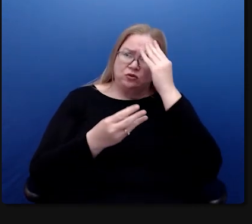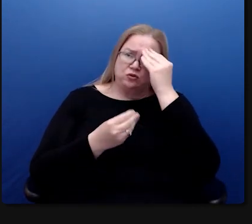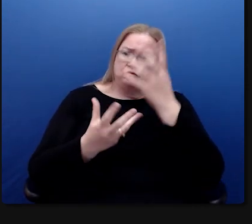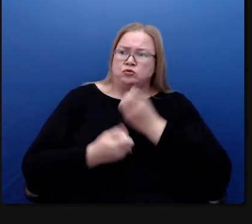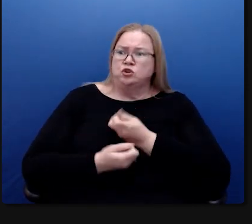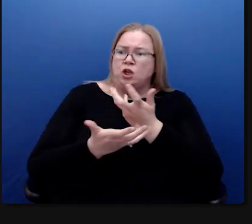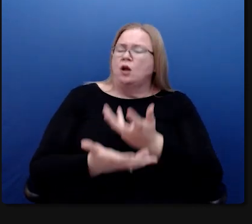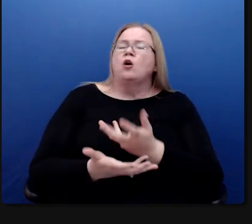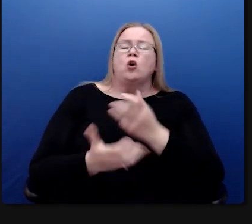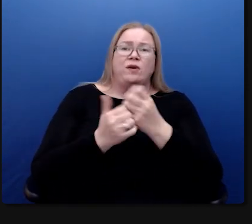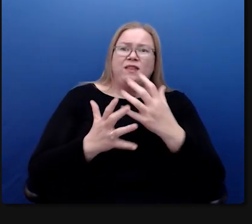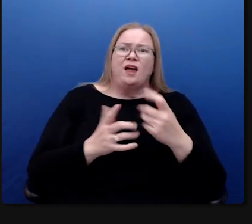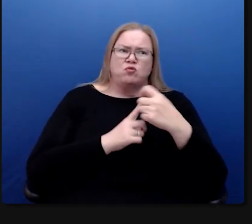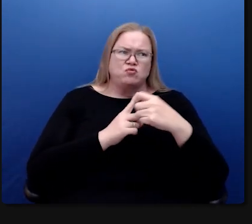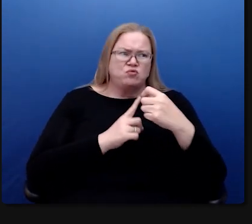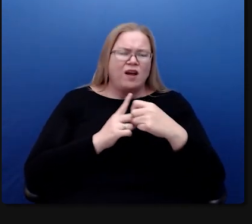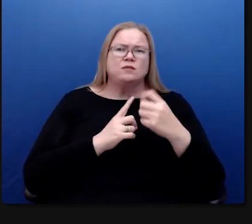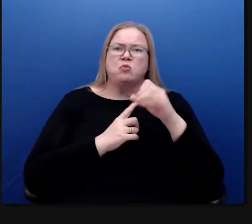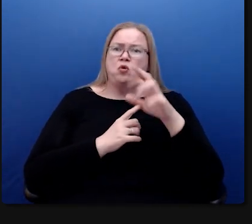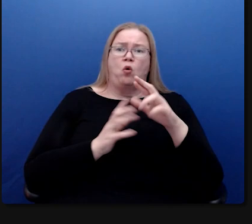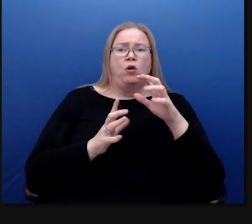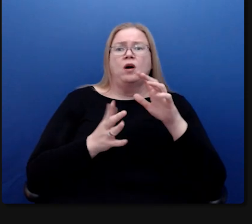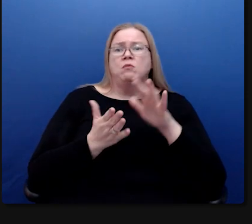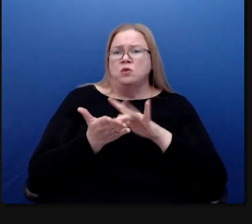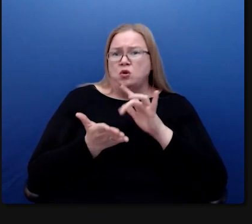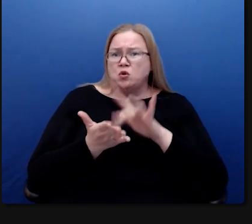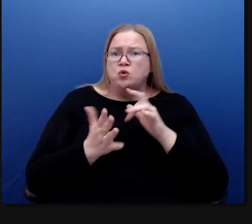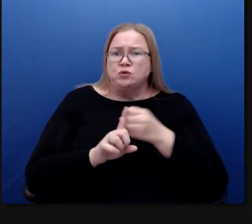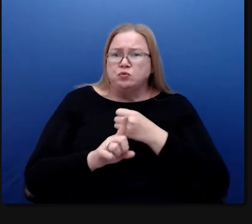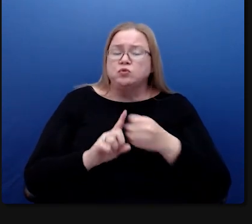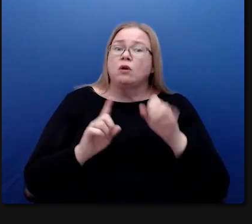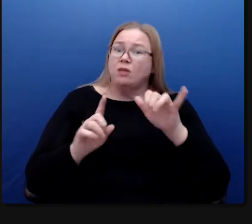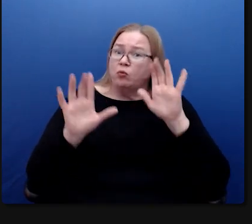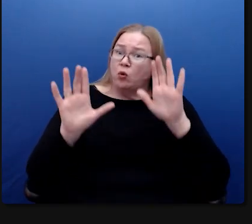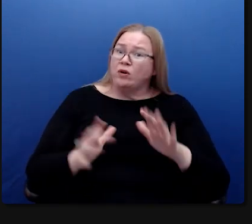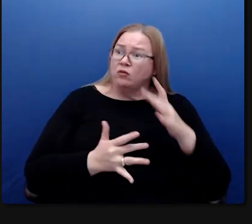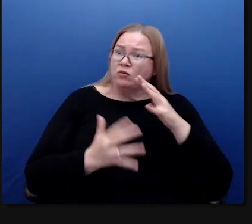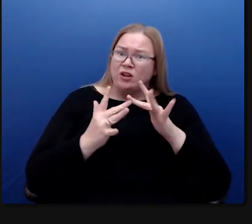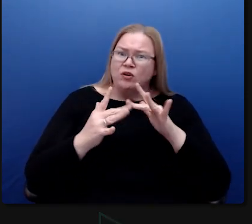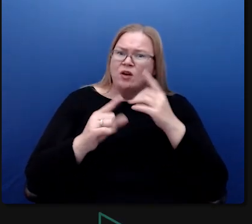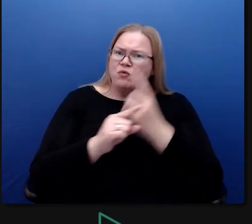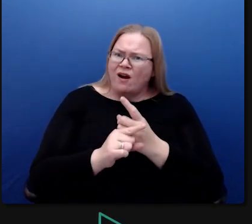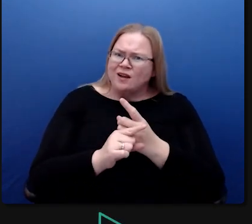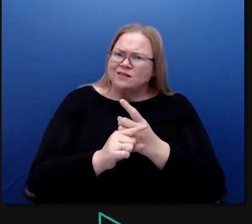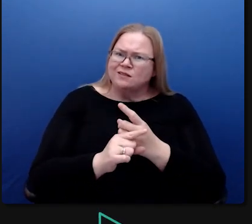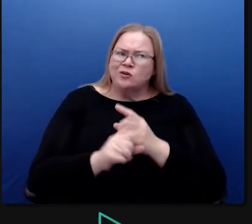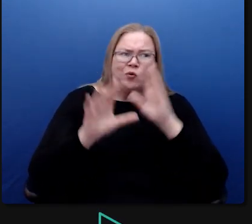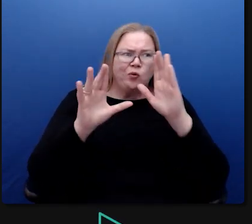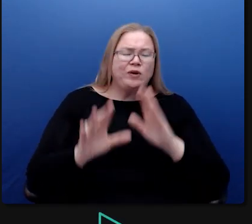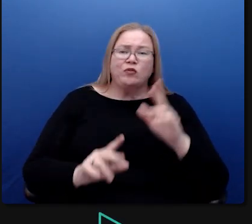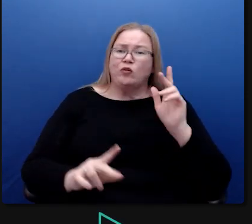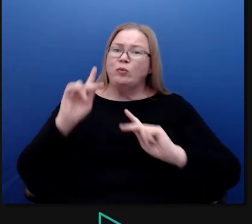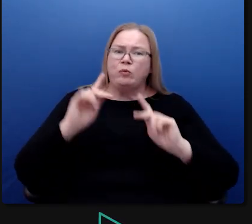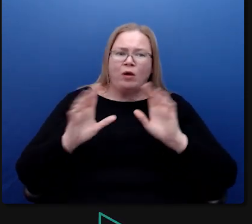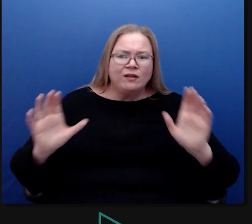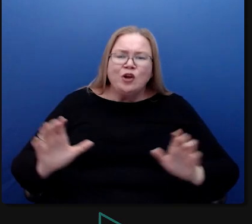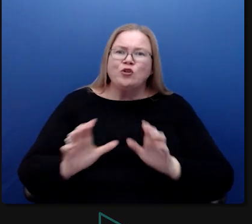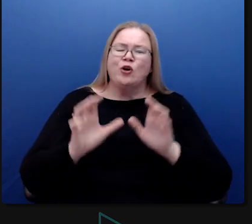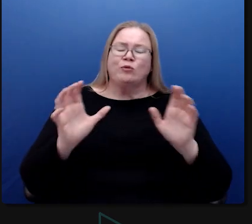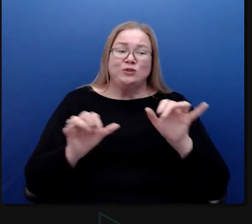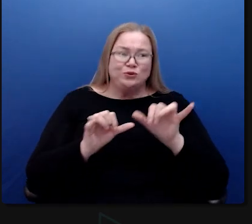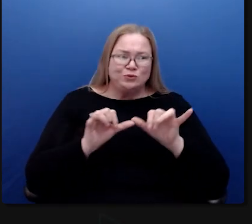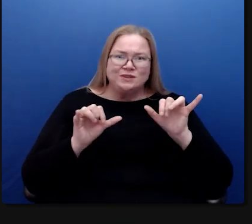share without harassment or abuse. Wouldn't that be a great internet? Wouldn't that be great where people were